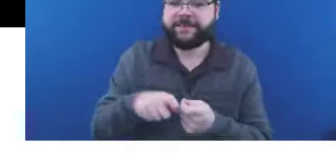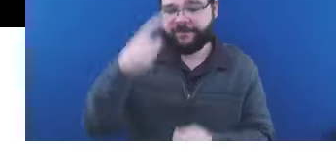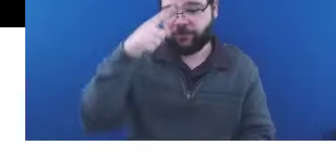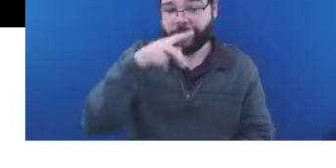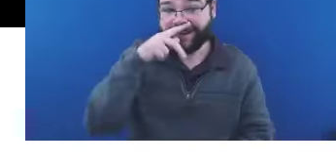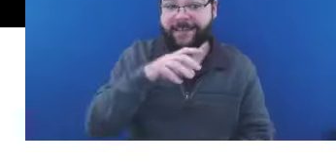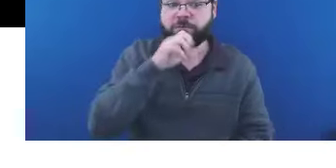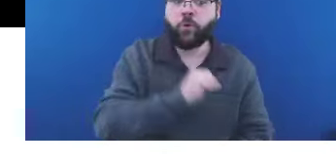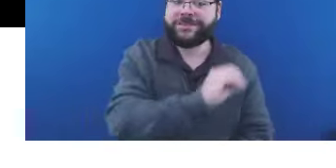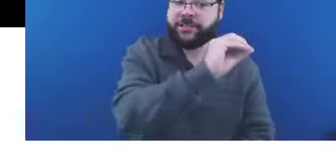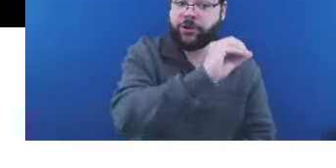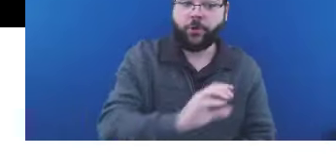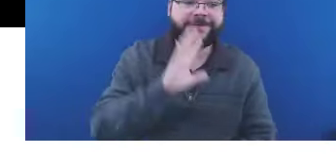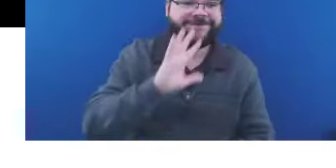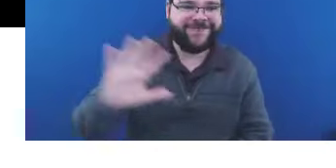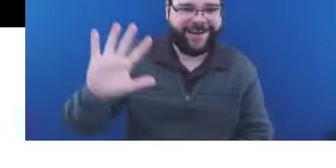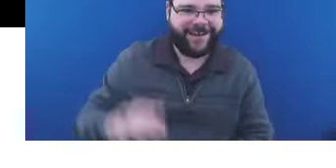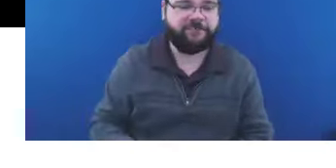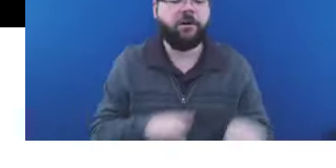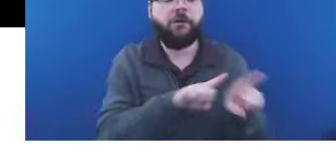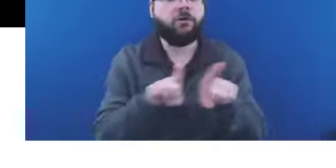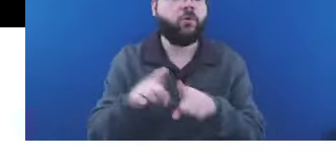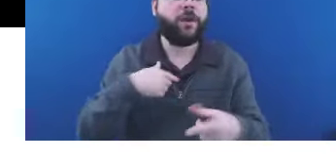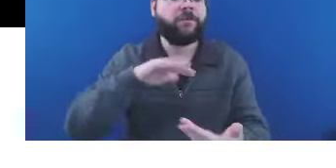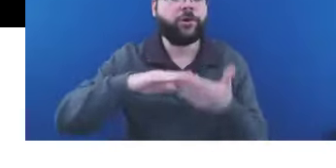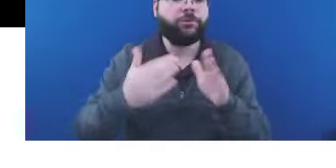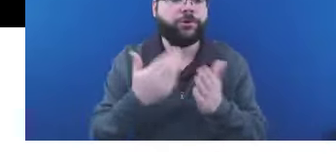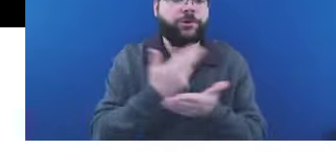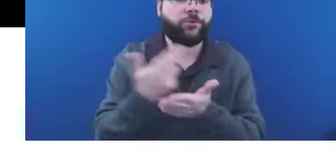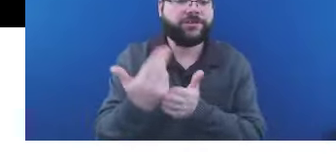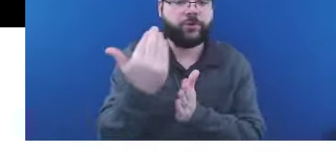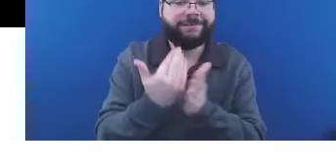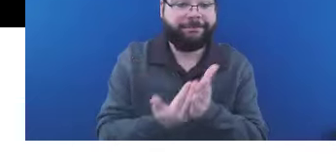5. We also have a community resource list with